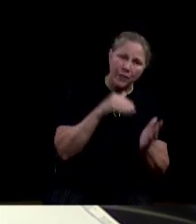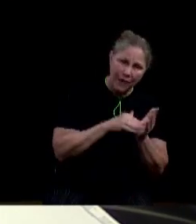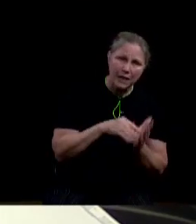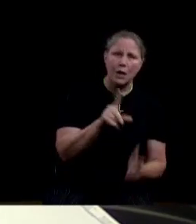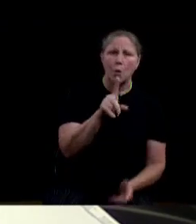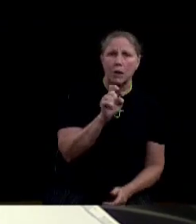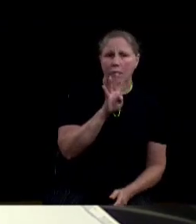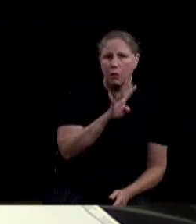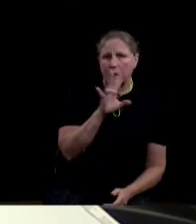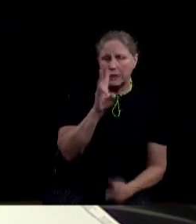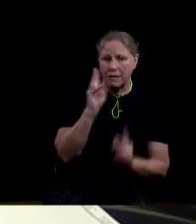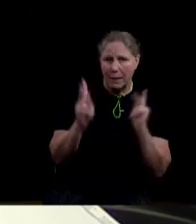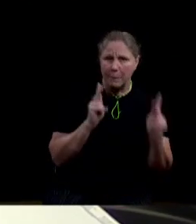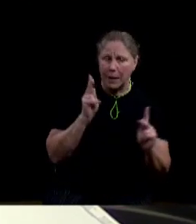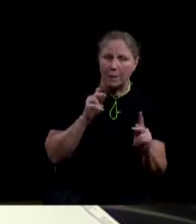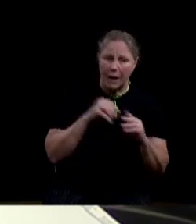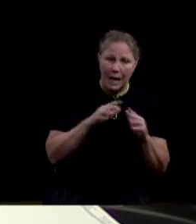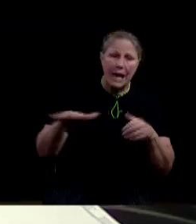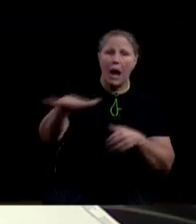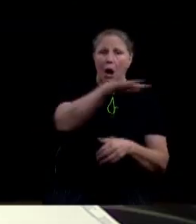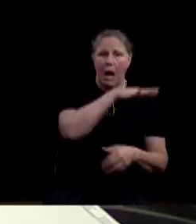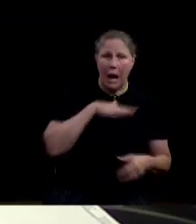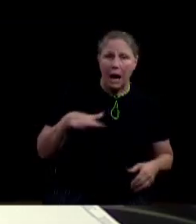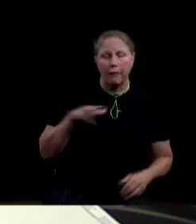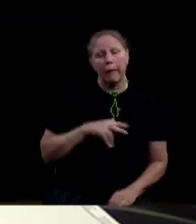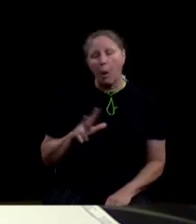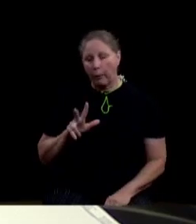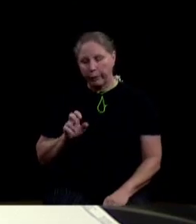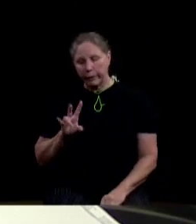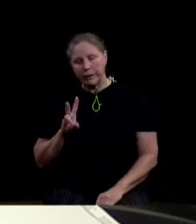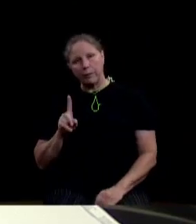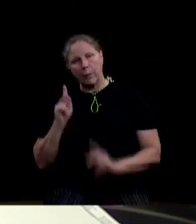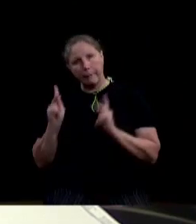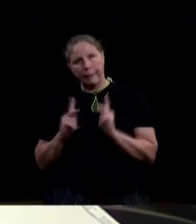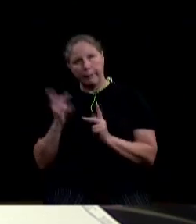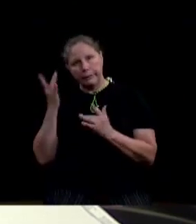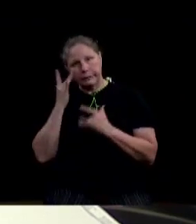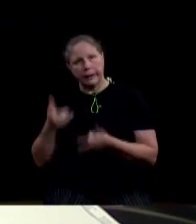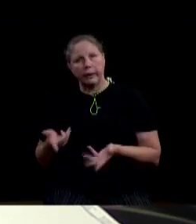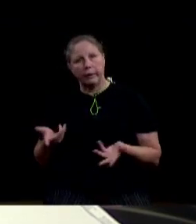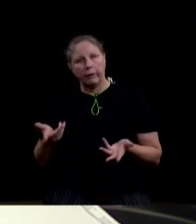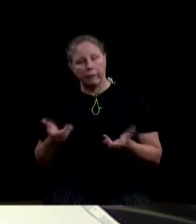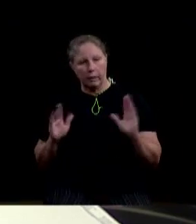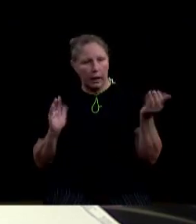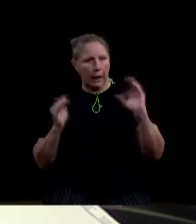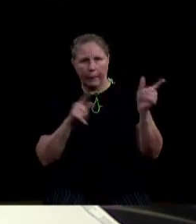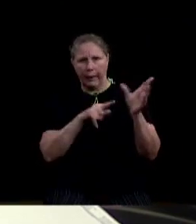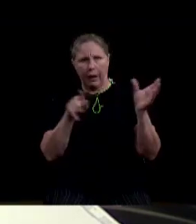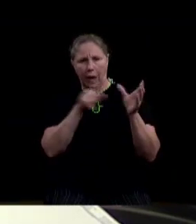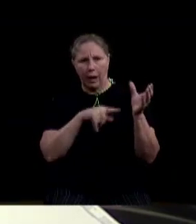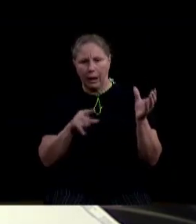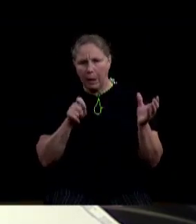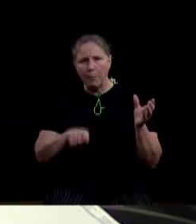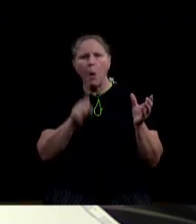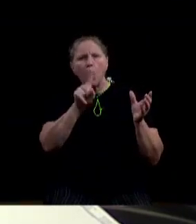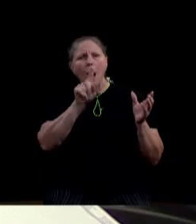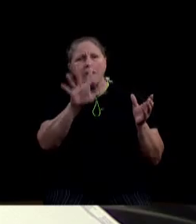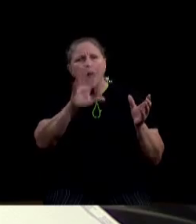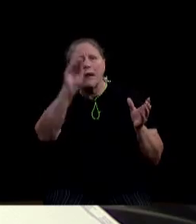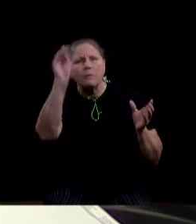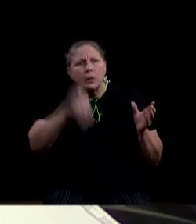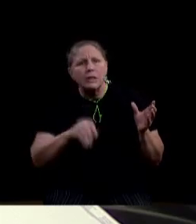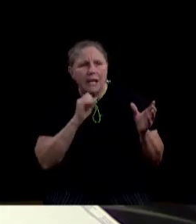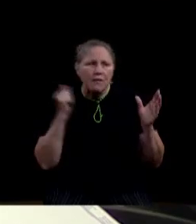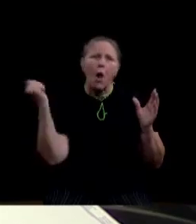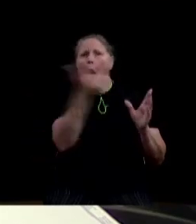and 371 people have had COVID. That is only 0.15% of the population. To force someone to wear